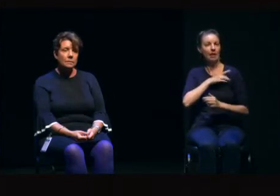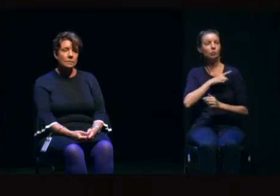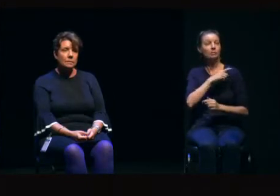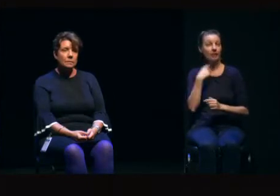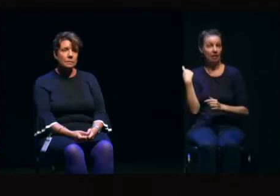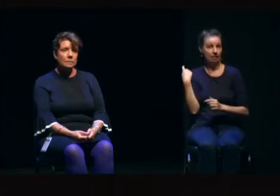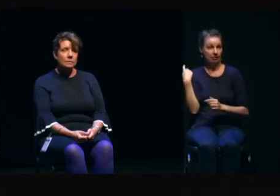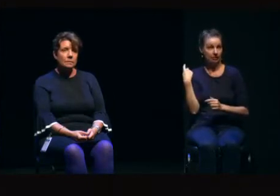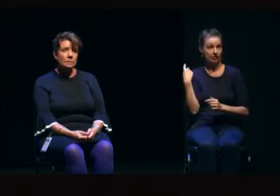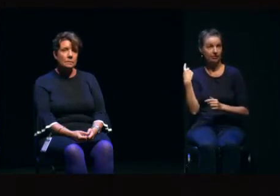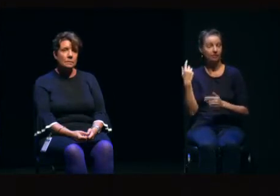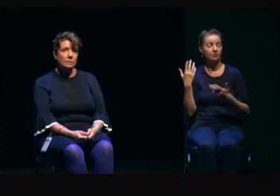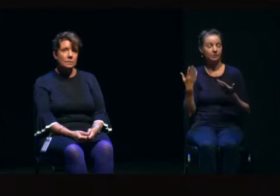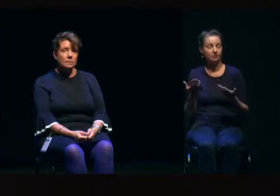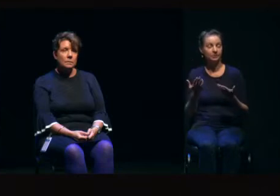And